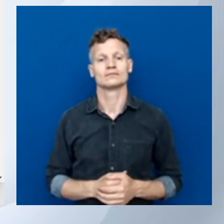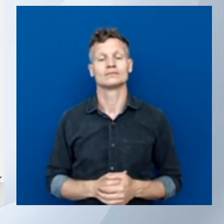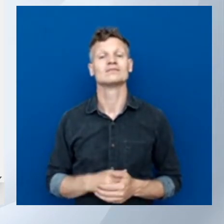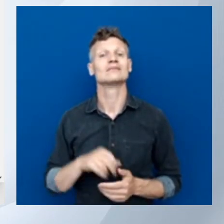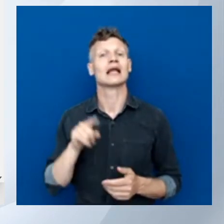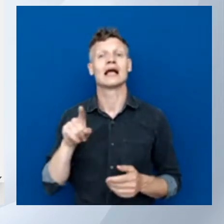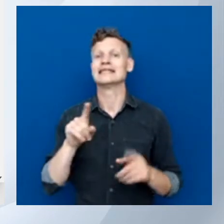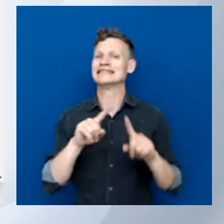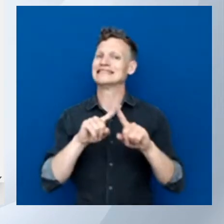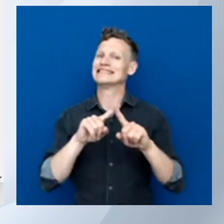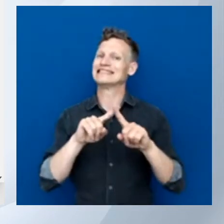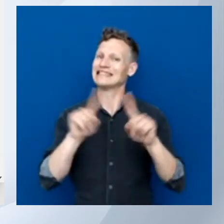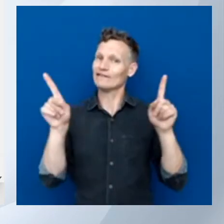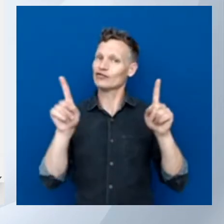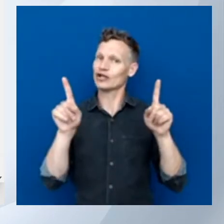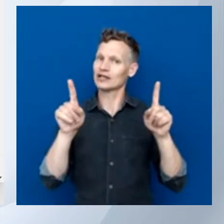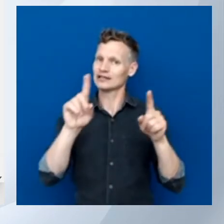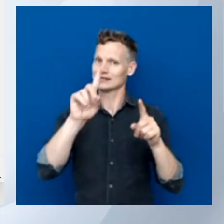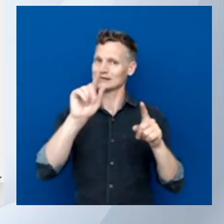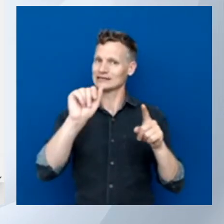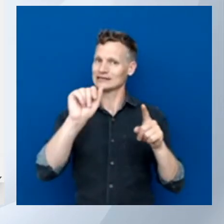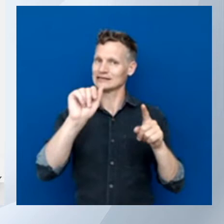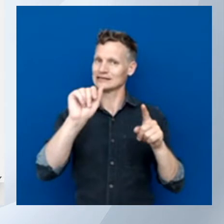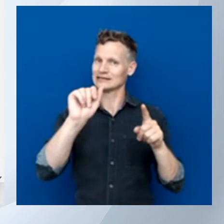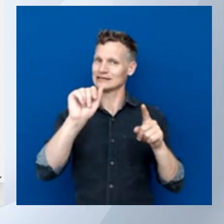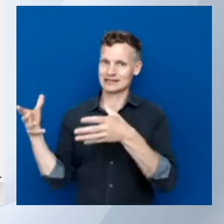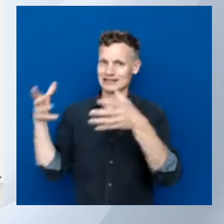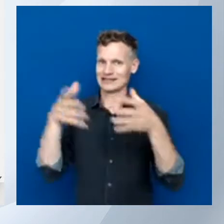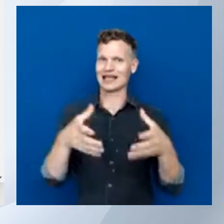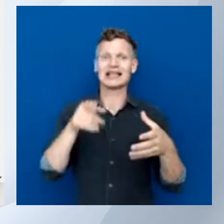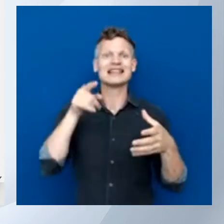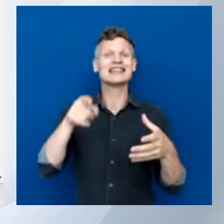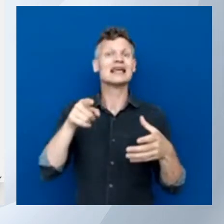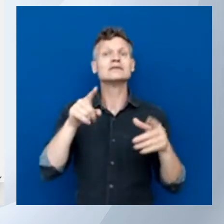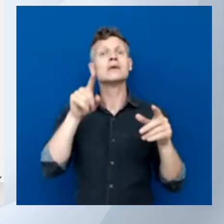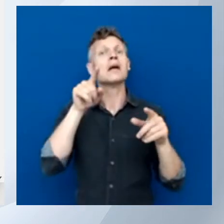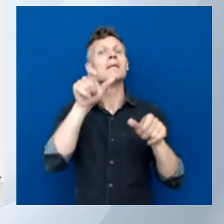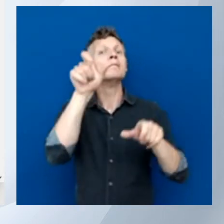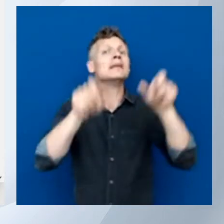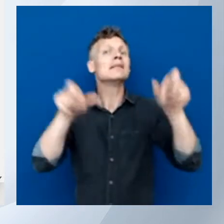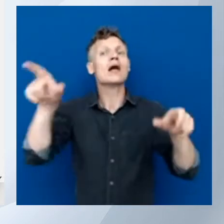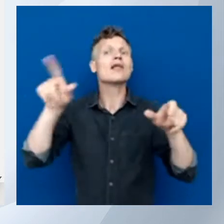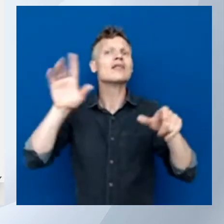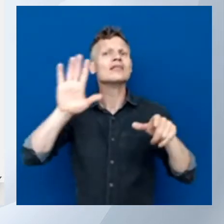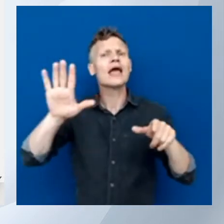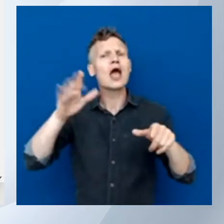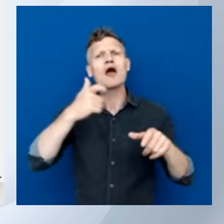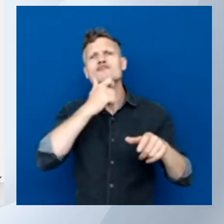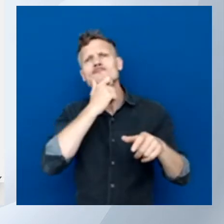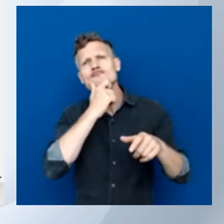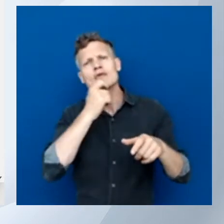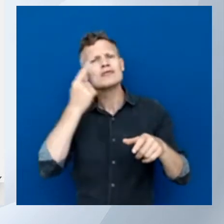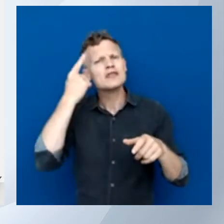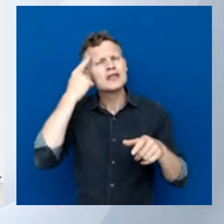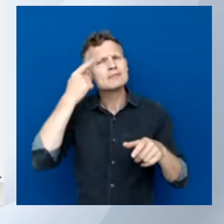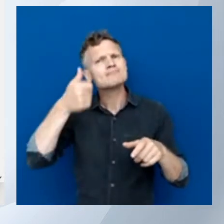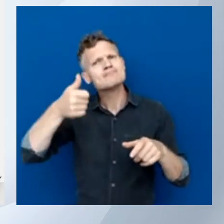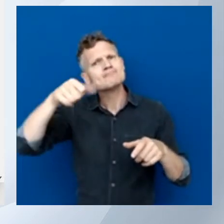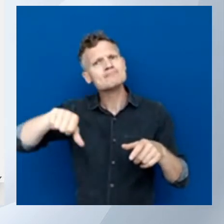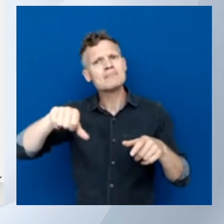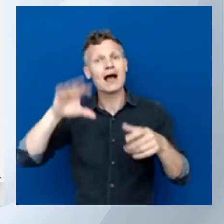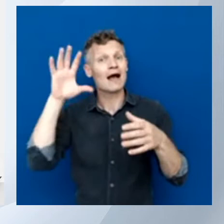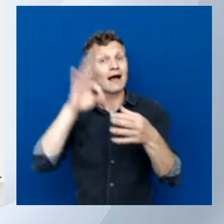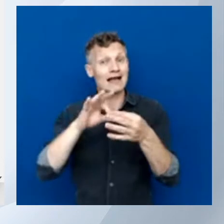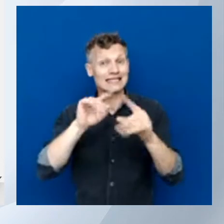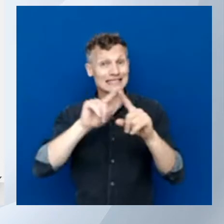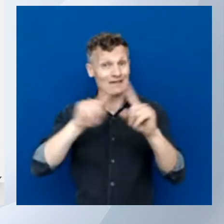this data holds opinions about different movies, concerts, and so on. And we want to see and analyze the